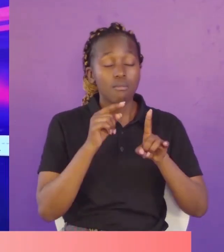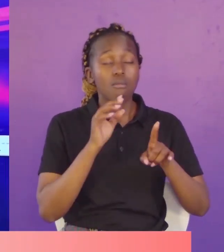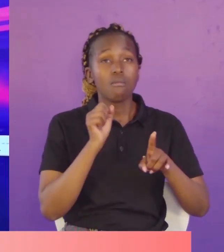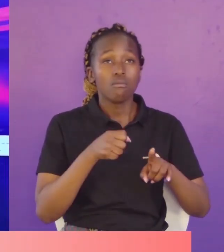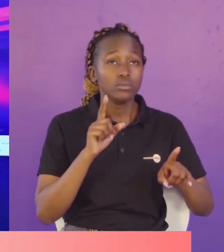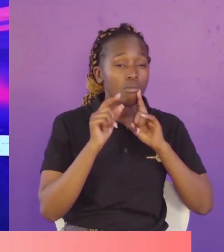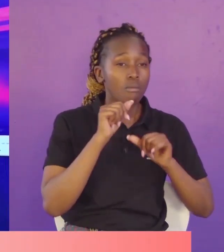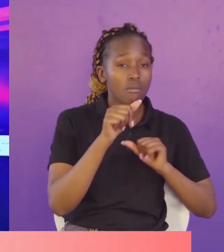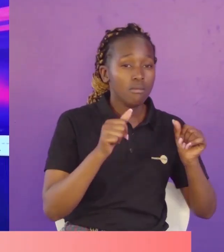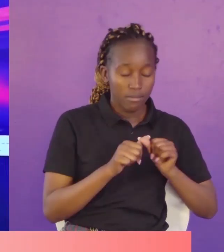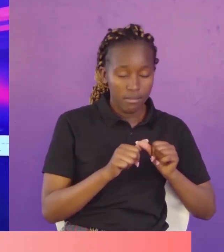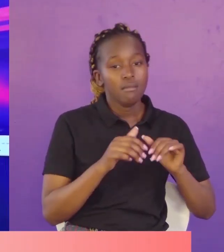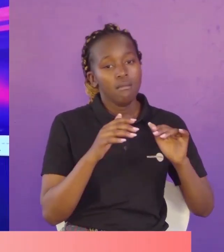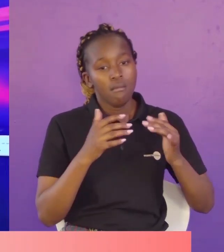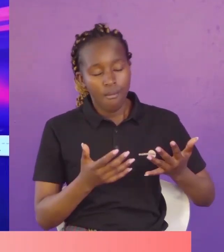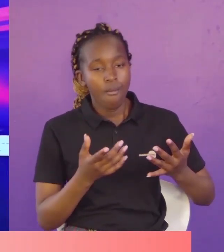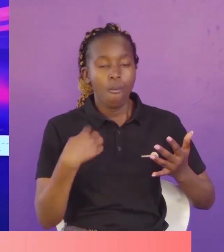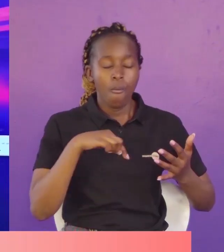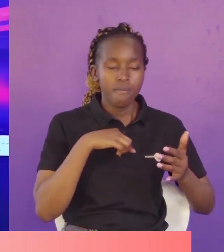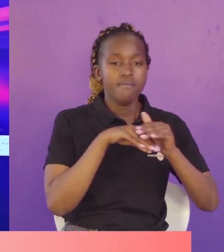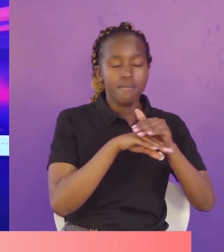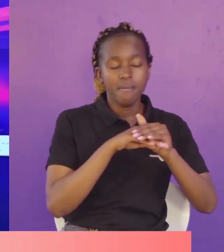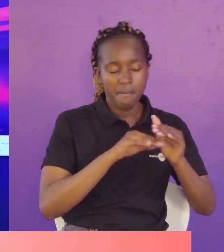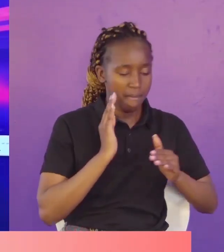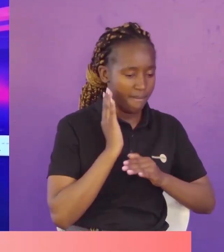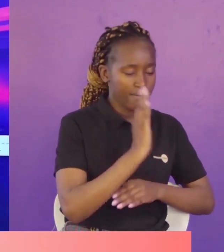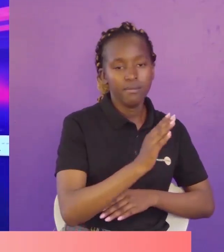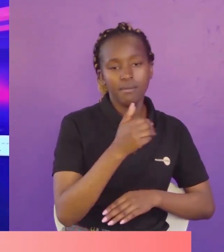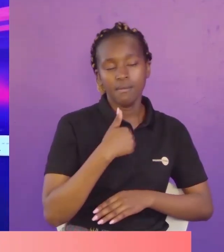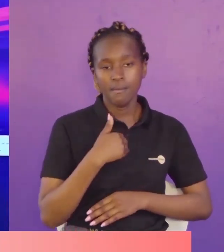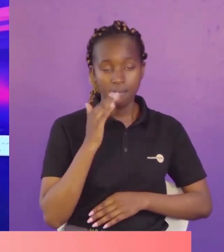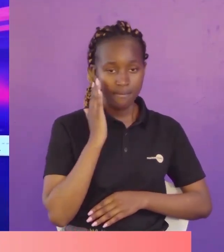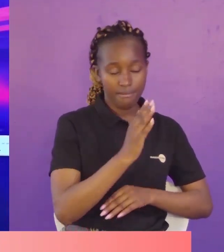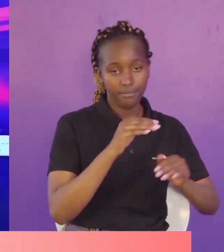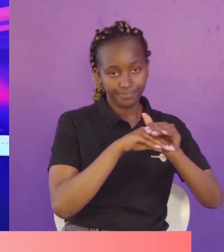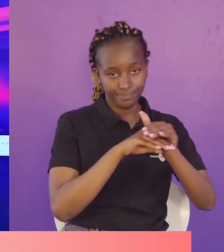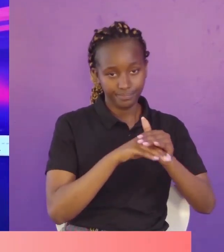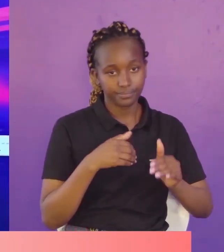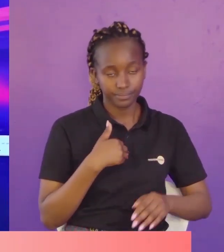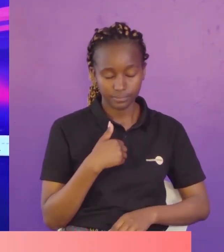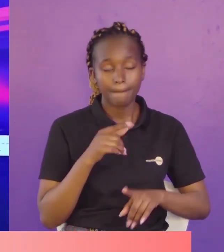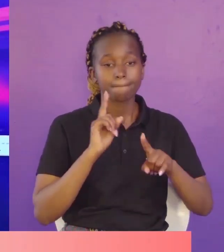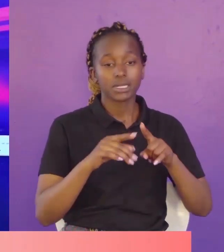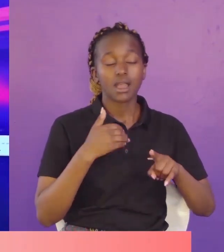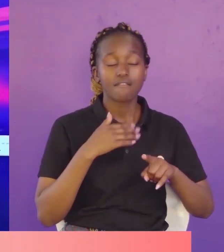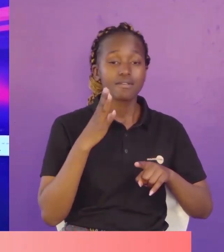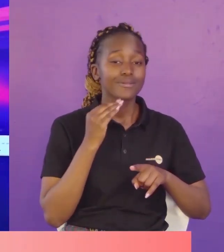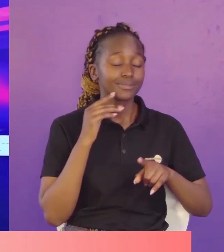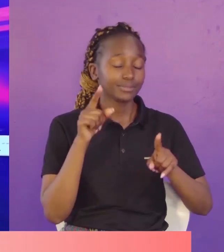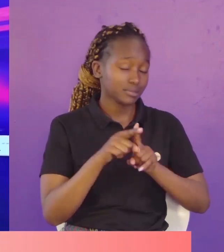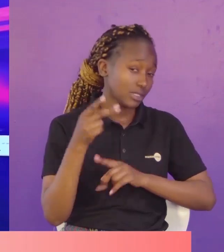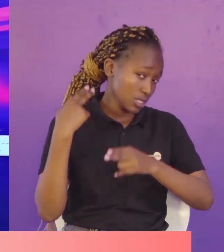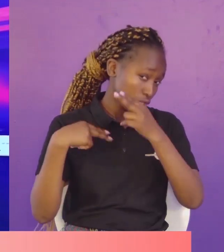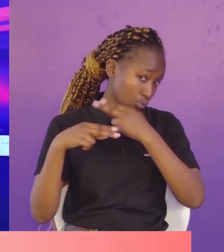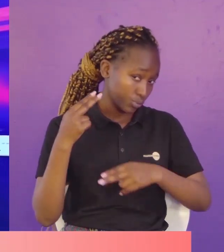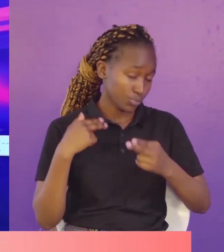qualifying automatically, we still have that in experience. And also the history. History repeats itself.